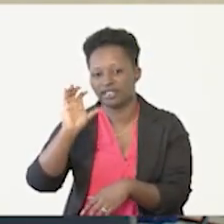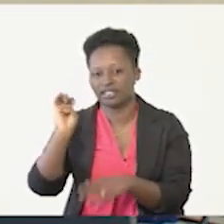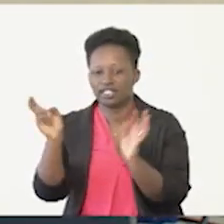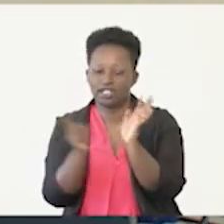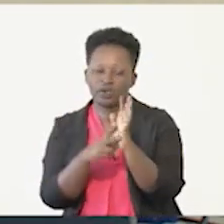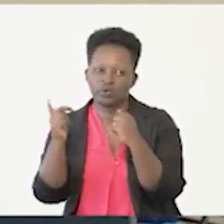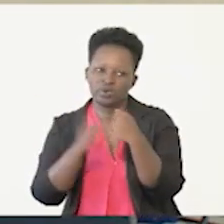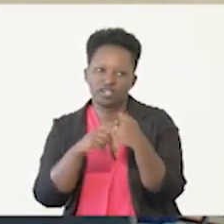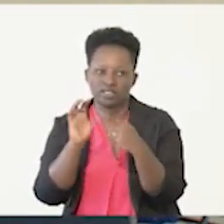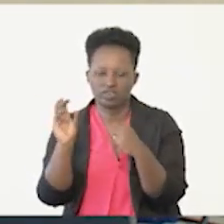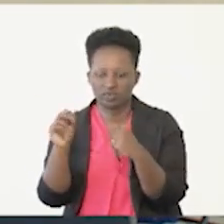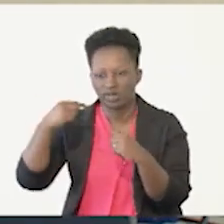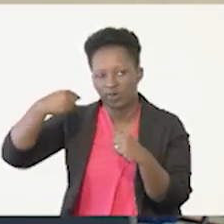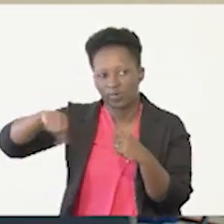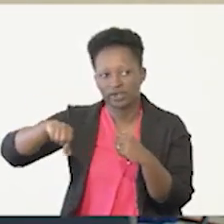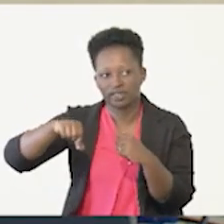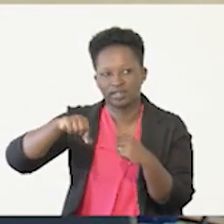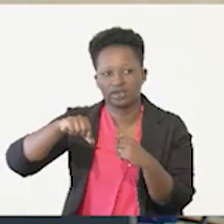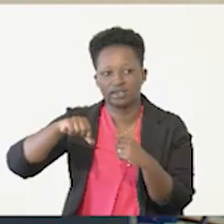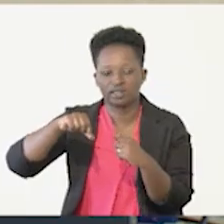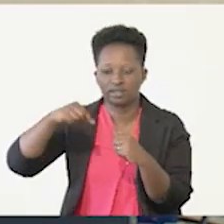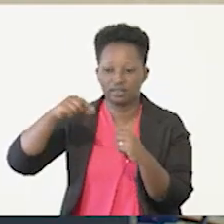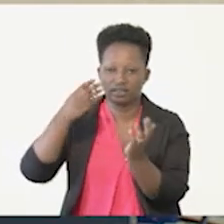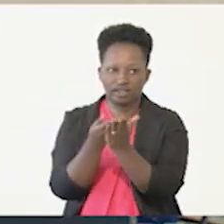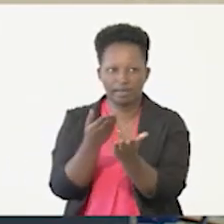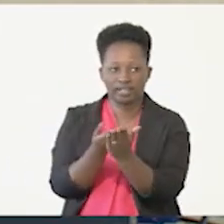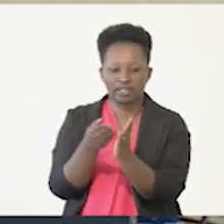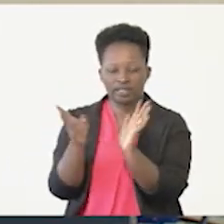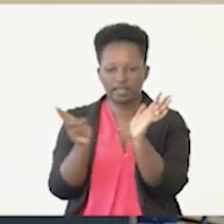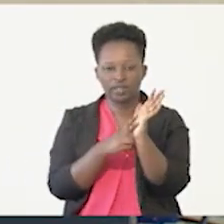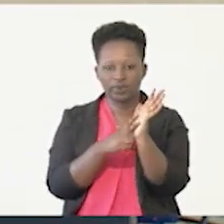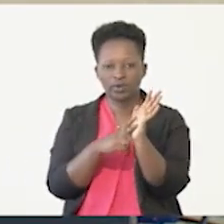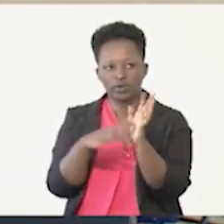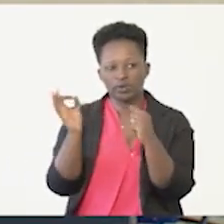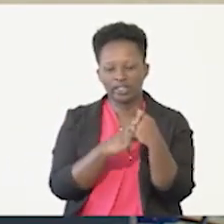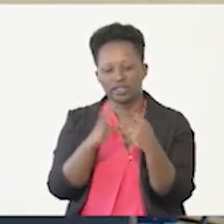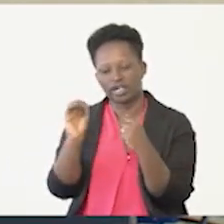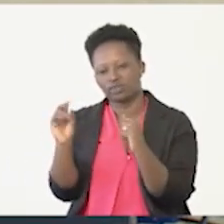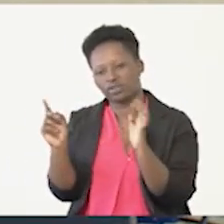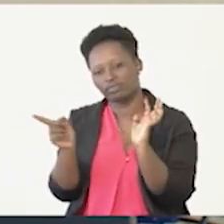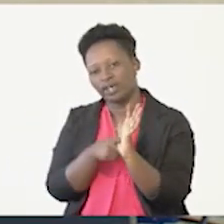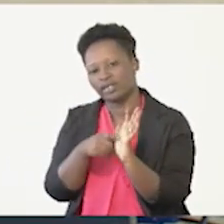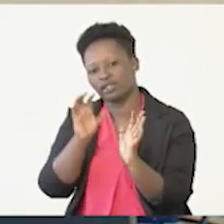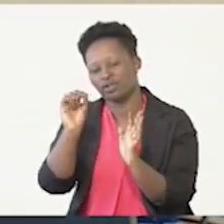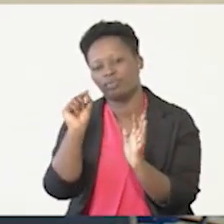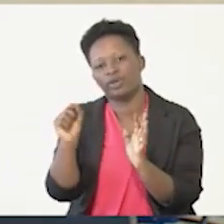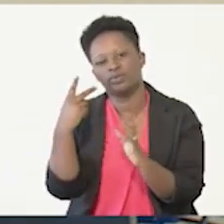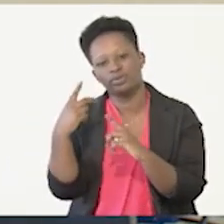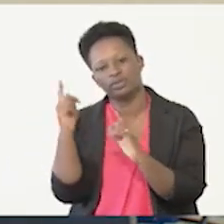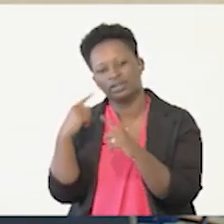600. So our quantity demanded will be, you get 800 minus. Here we have 0.2